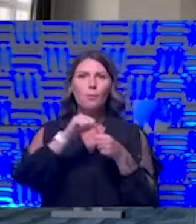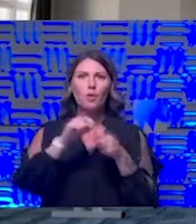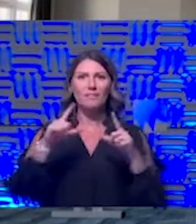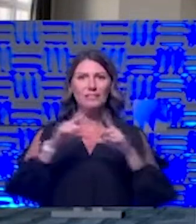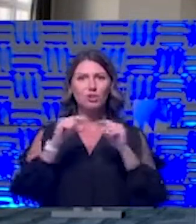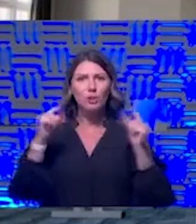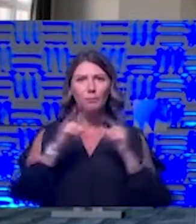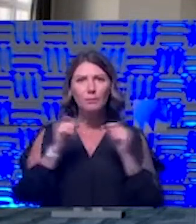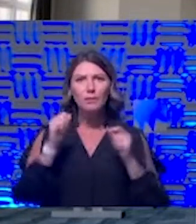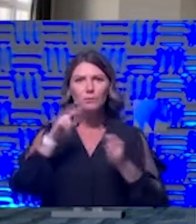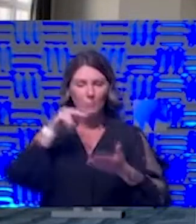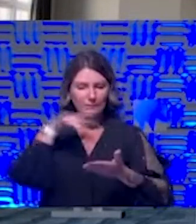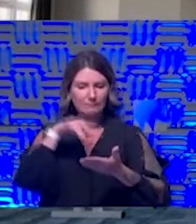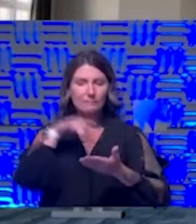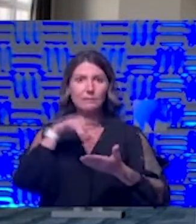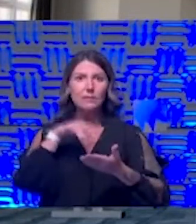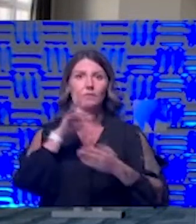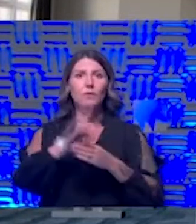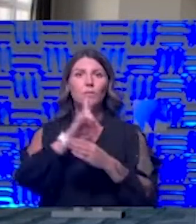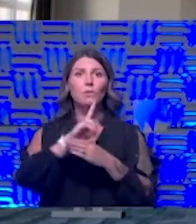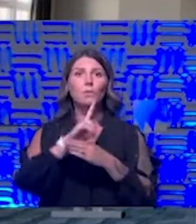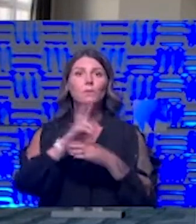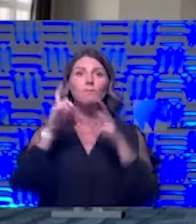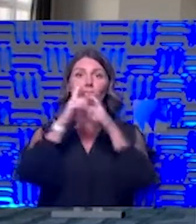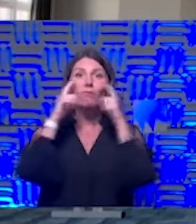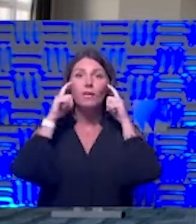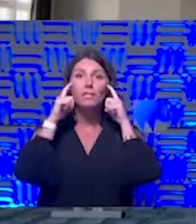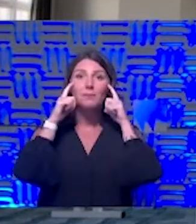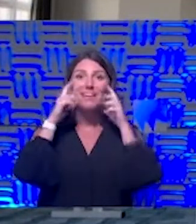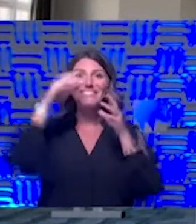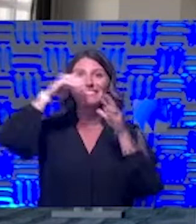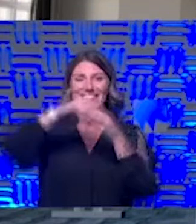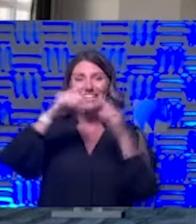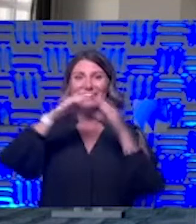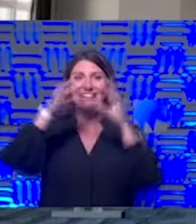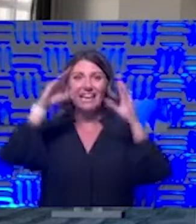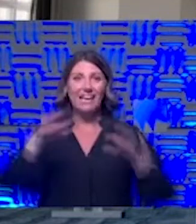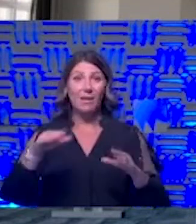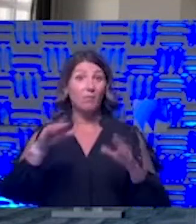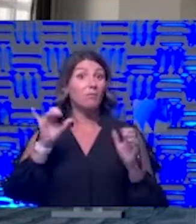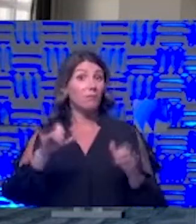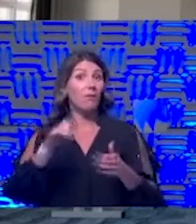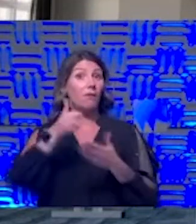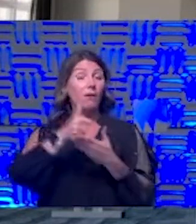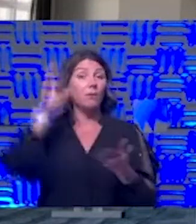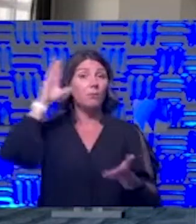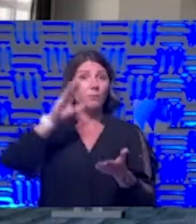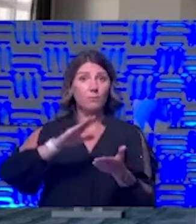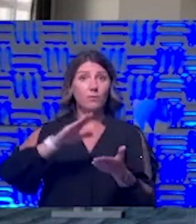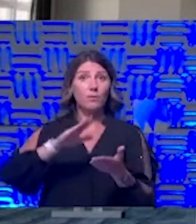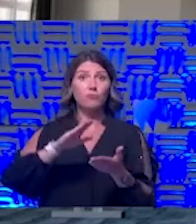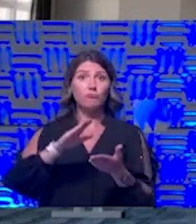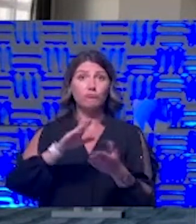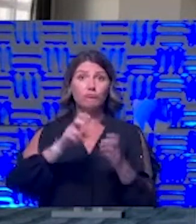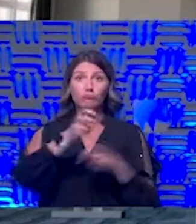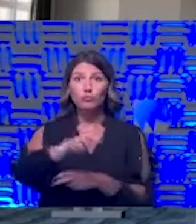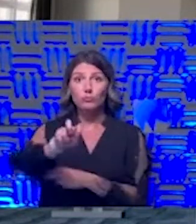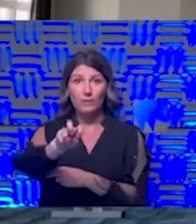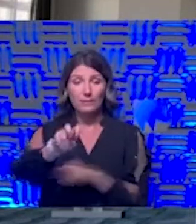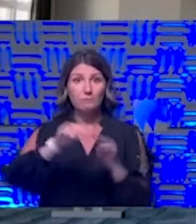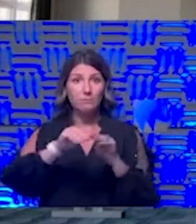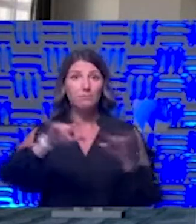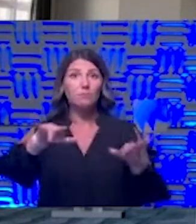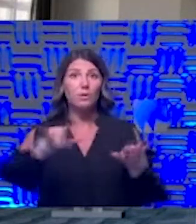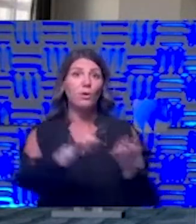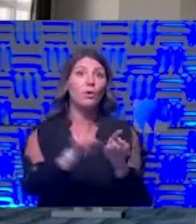looked at possible use of face masks in the household. That does help decrease transmission as well.